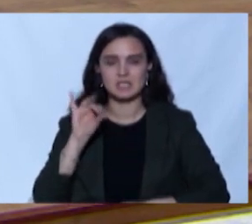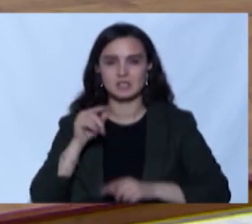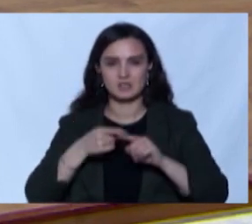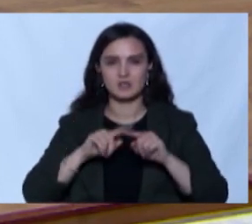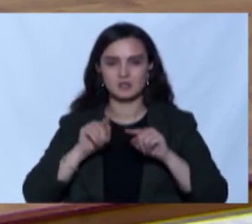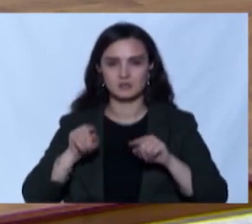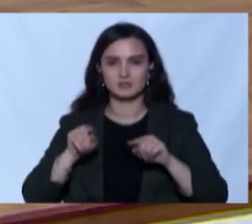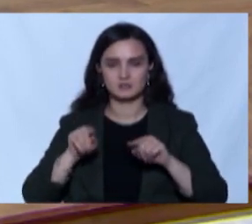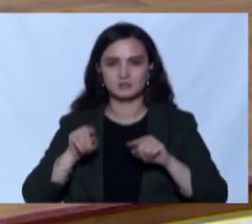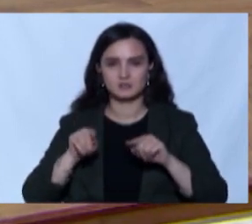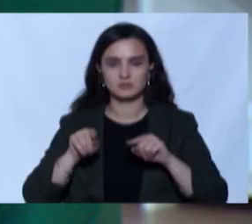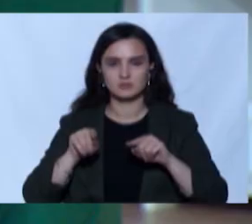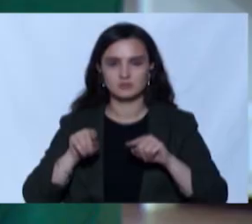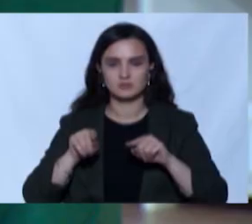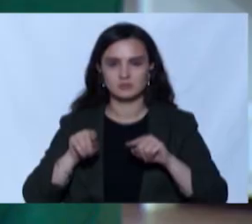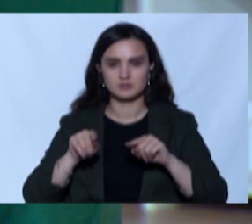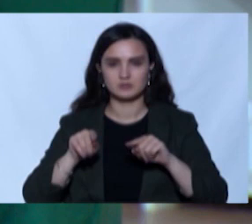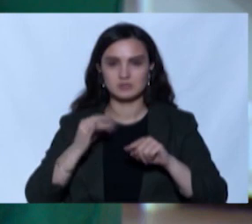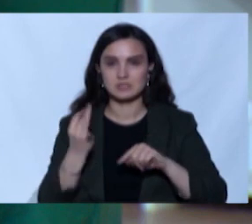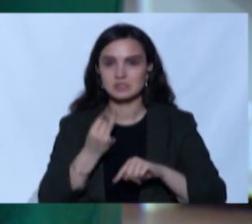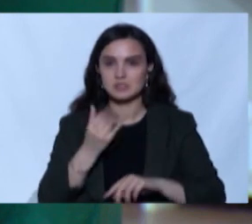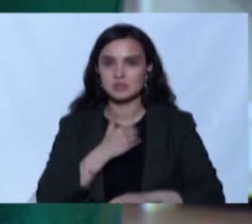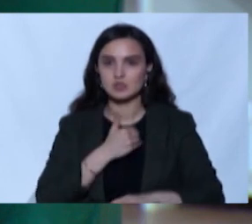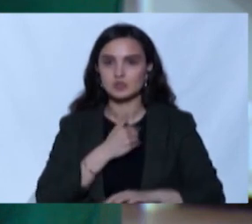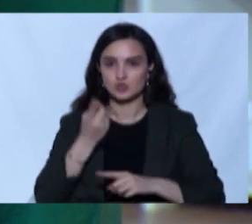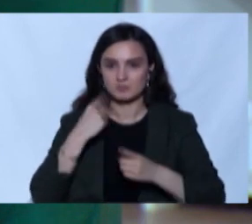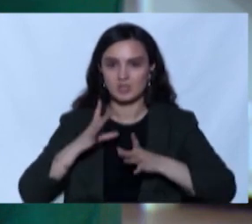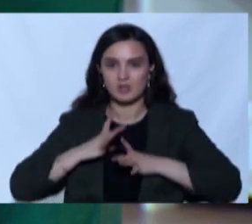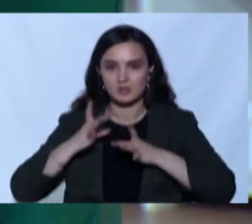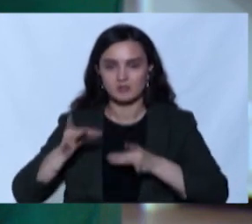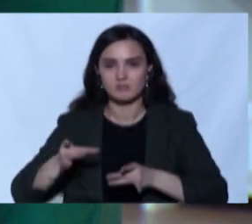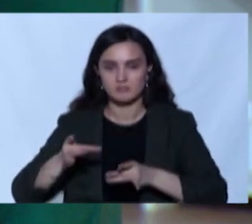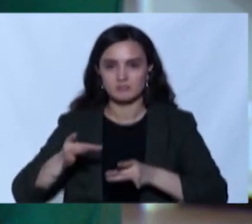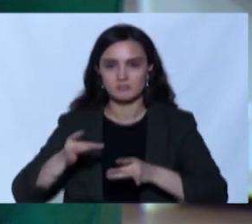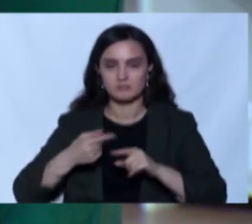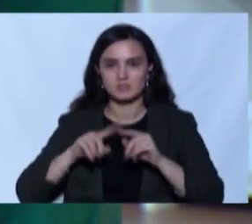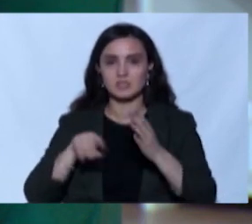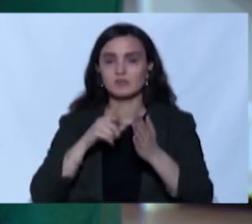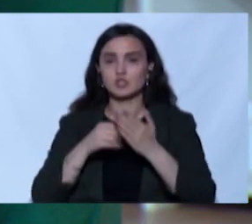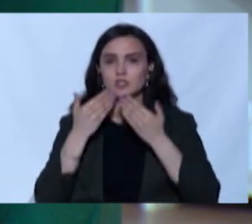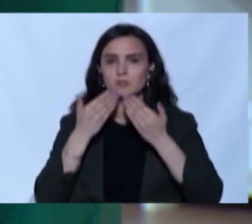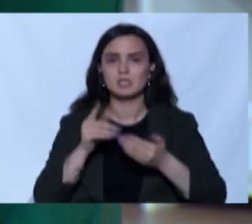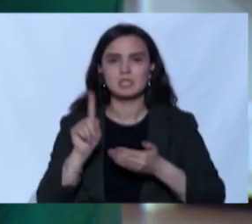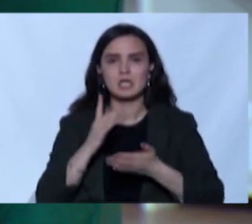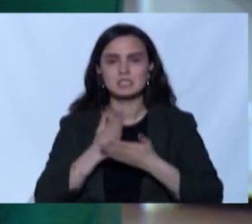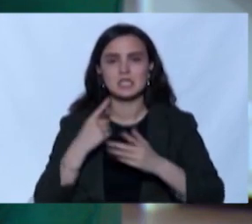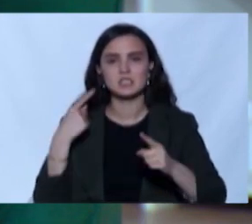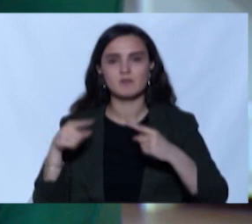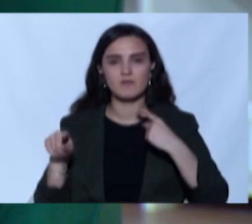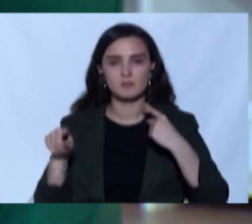has this obsession from a curiosity which then turns into an obsession. And he asks this question: what is the